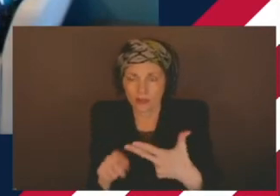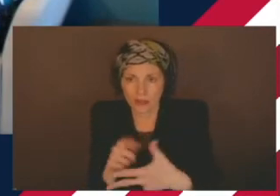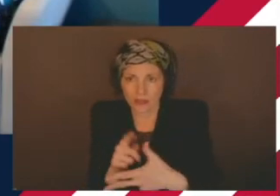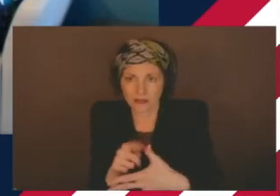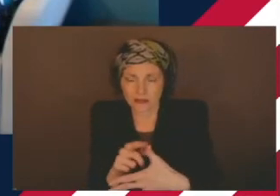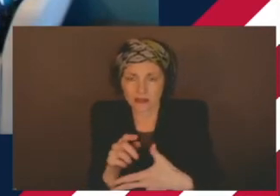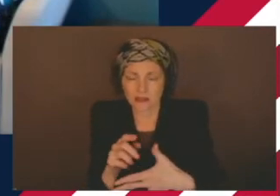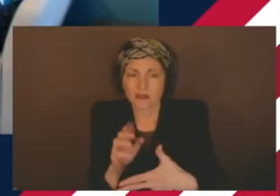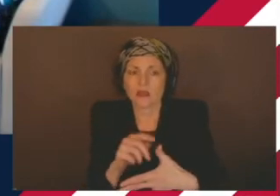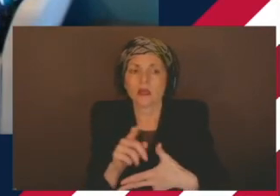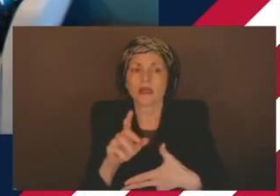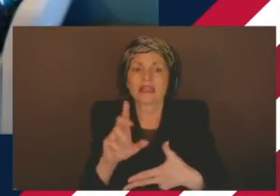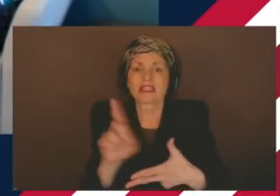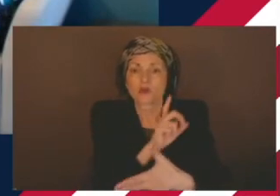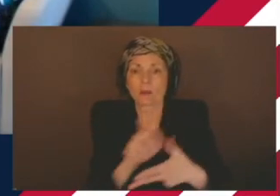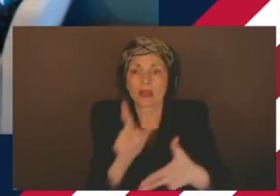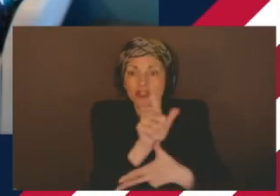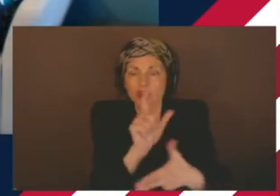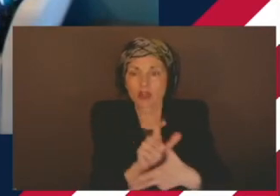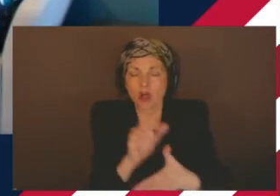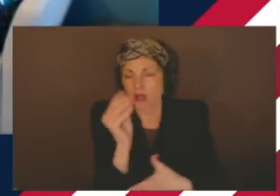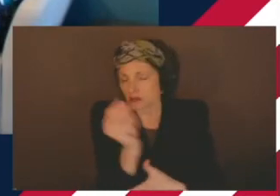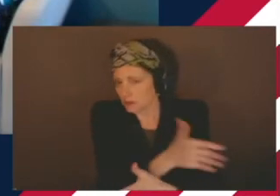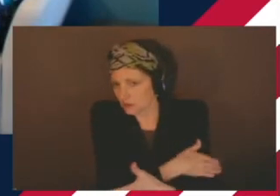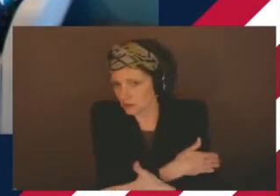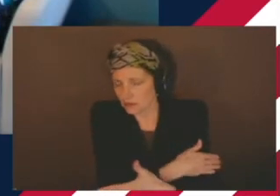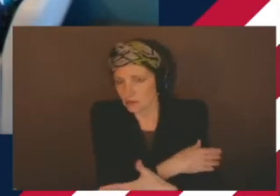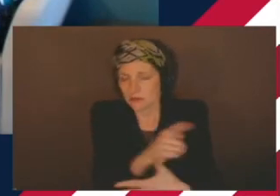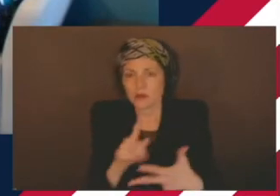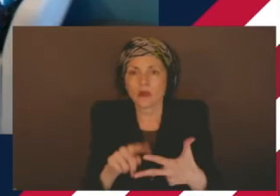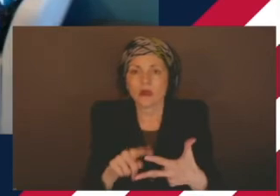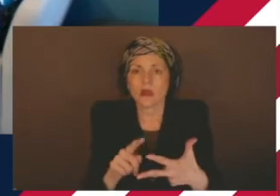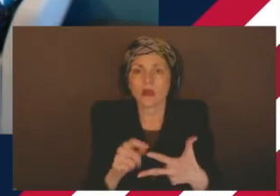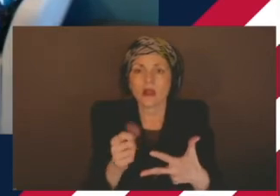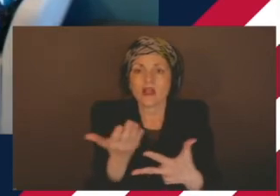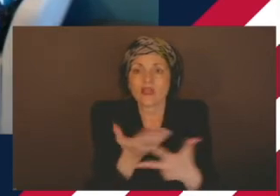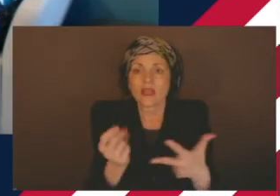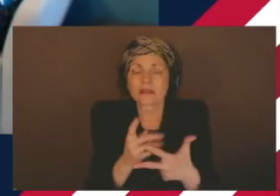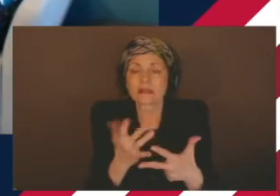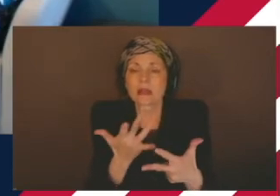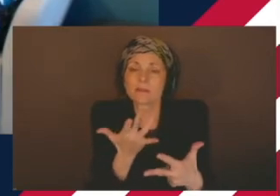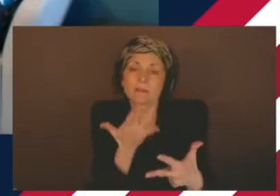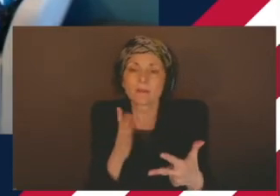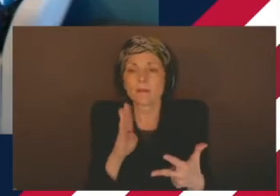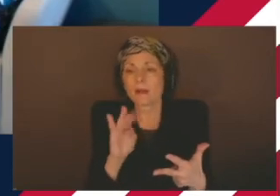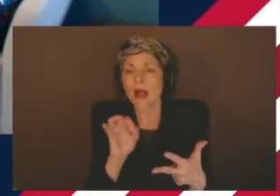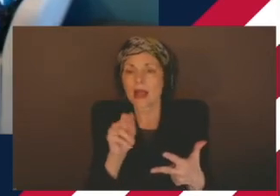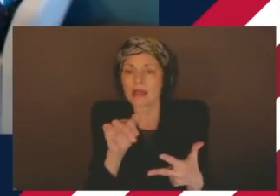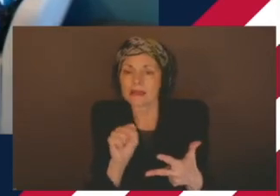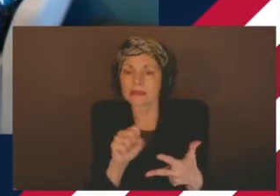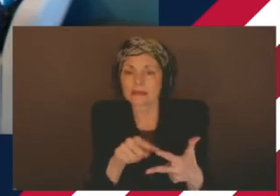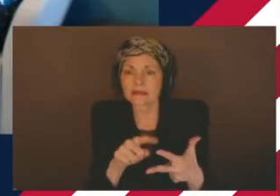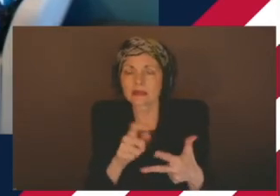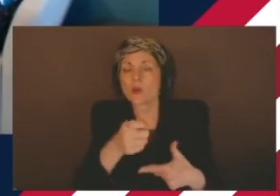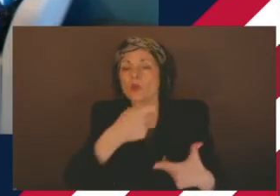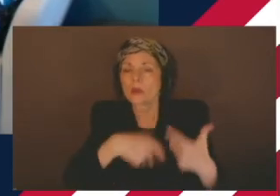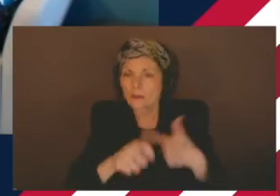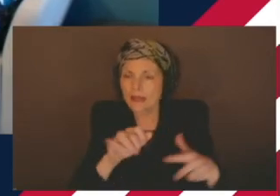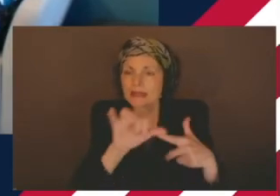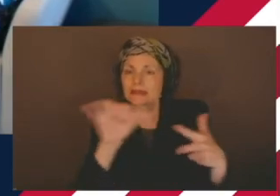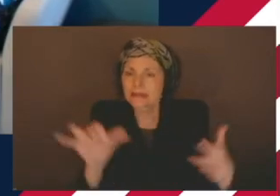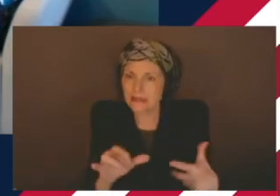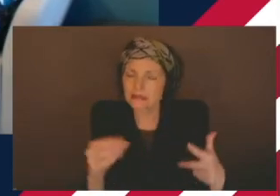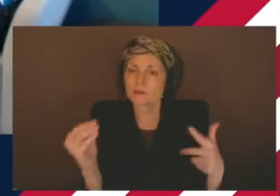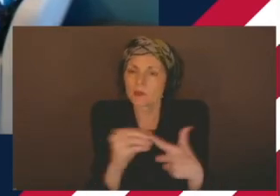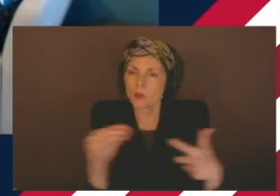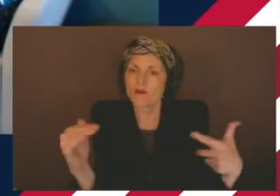dismantle structural barriers that create and perpetuate bias and replace them with systems that are fair and equitable,